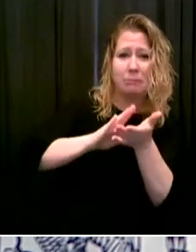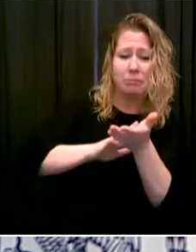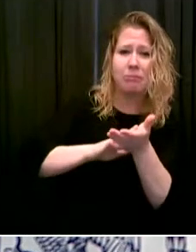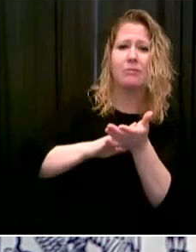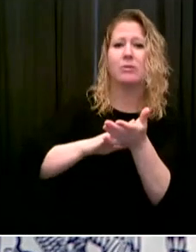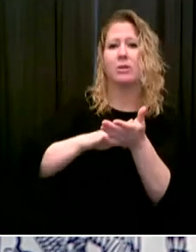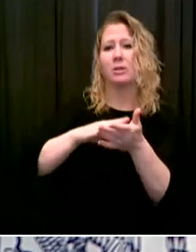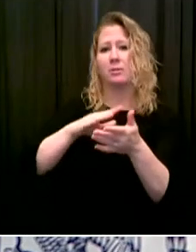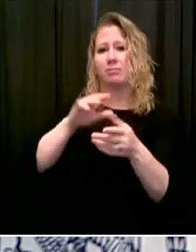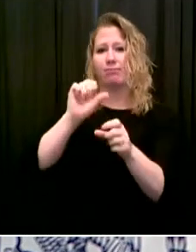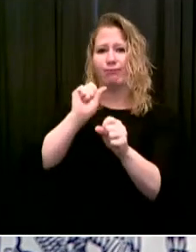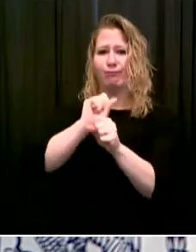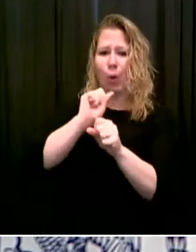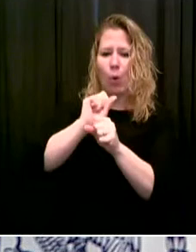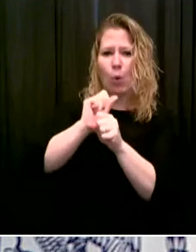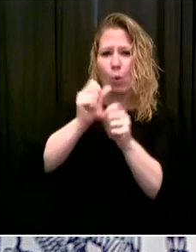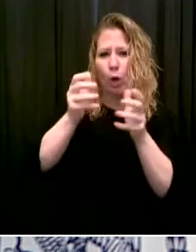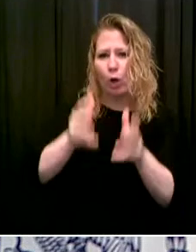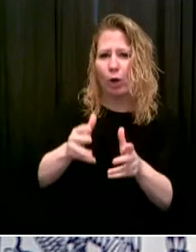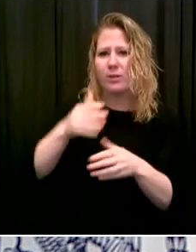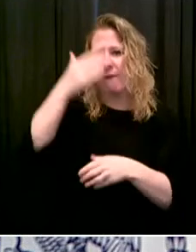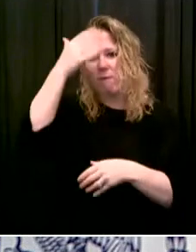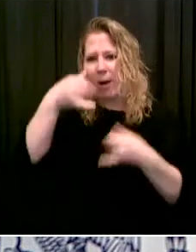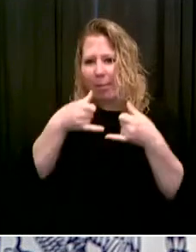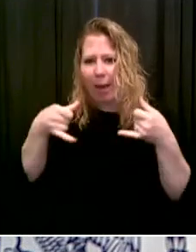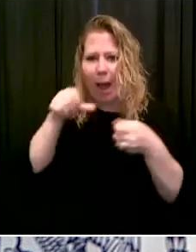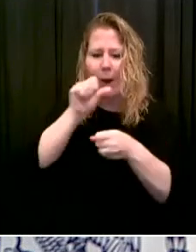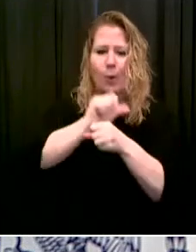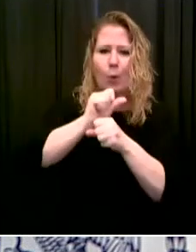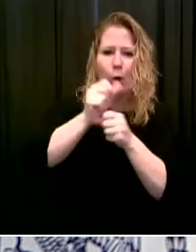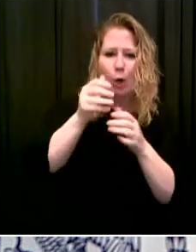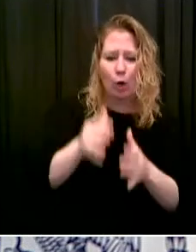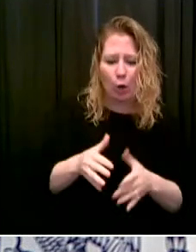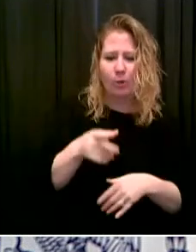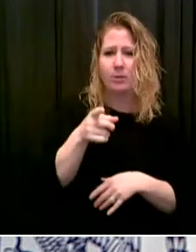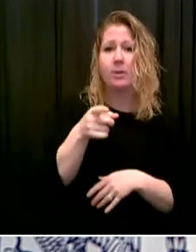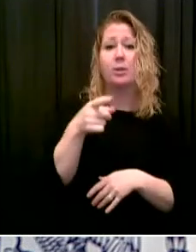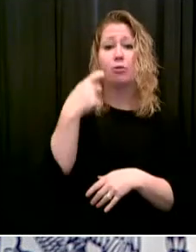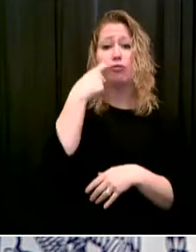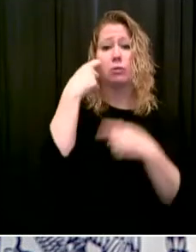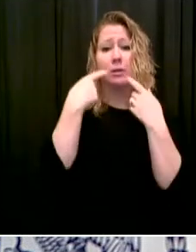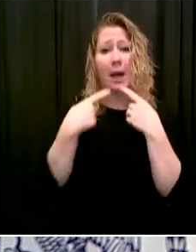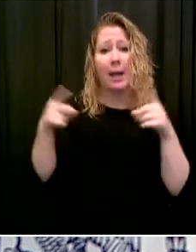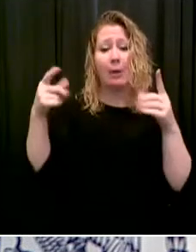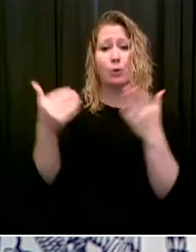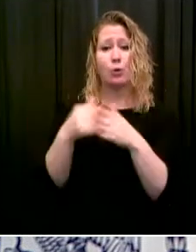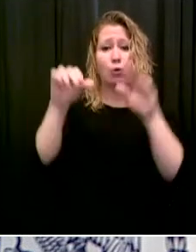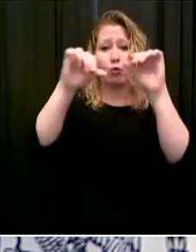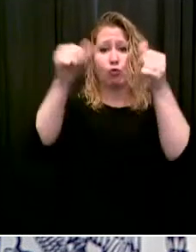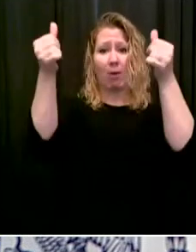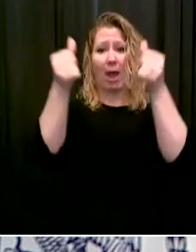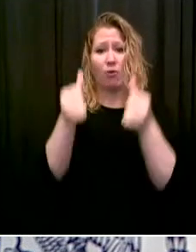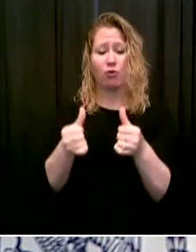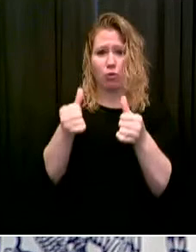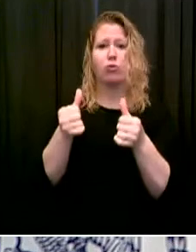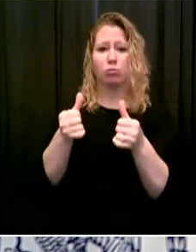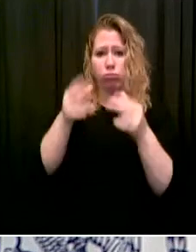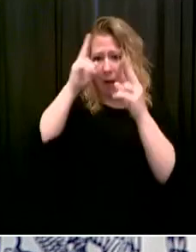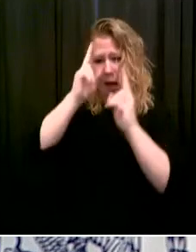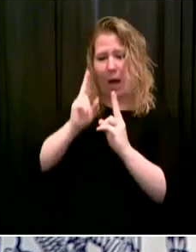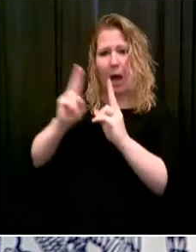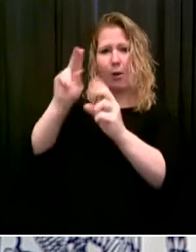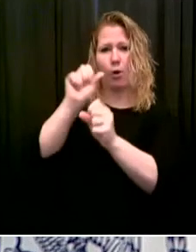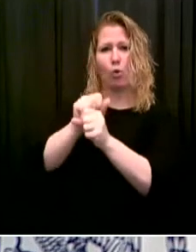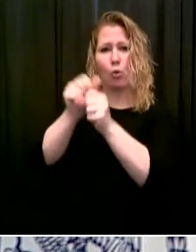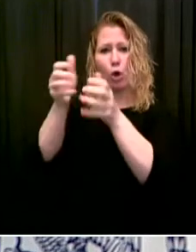of Heroes monument to those we've lost and to essential workers who helped New York get through the tragedy. Journalists are not